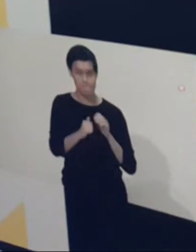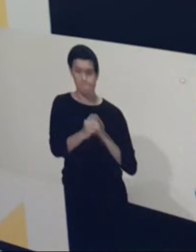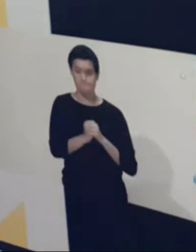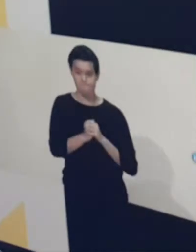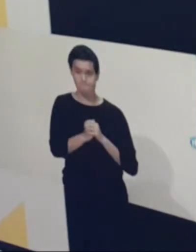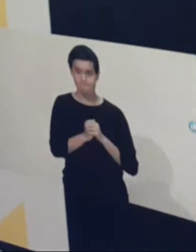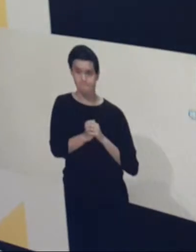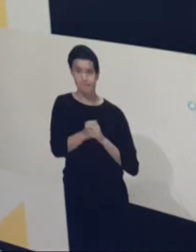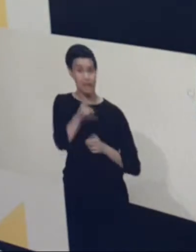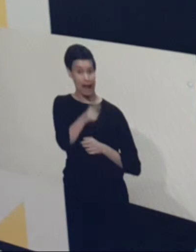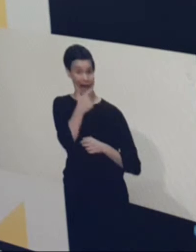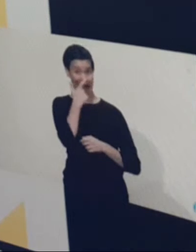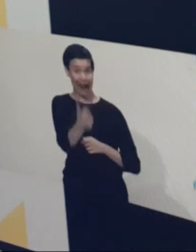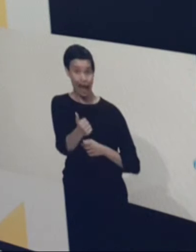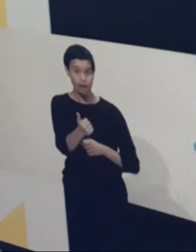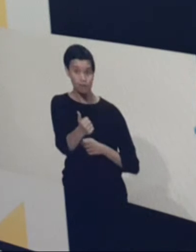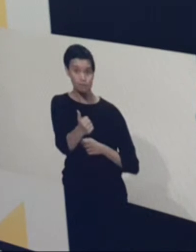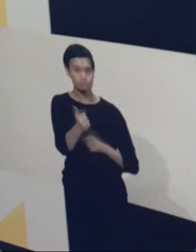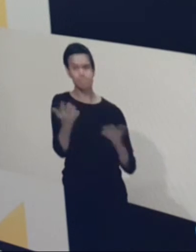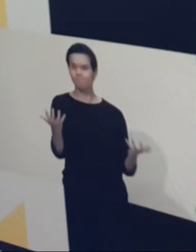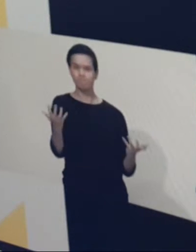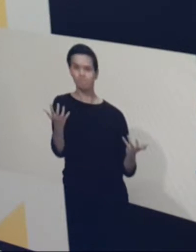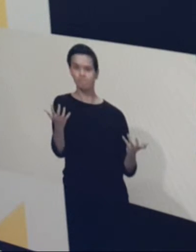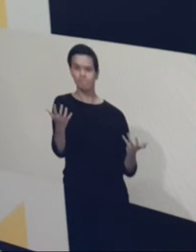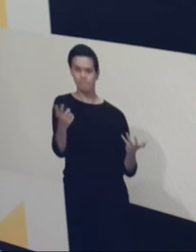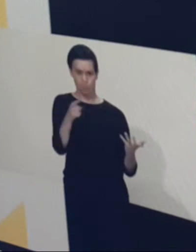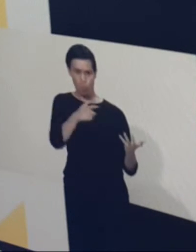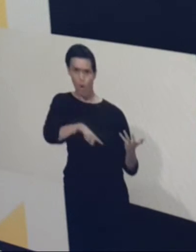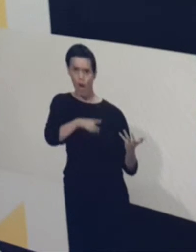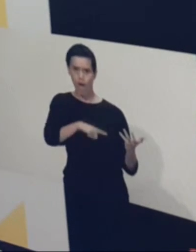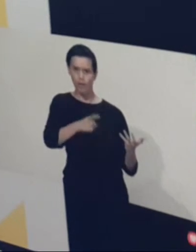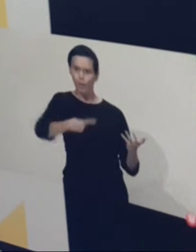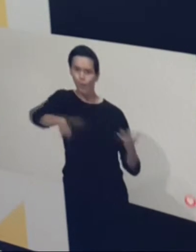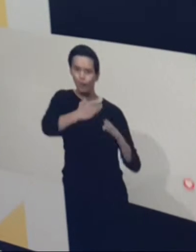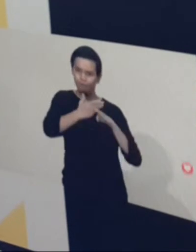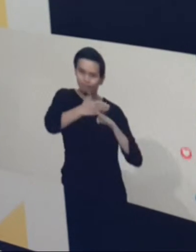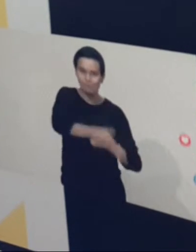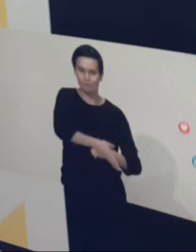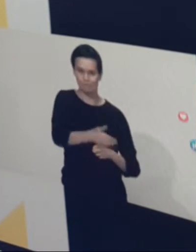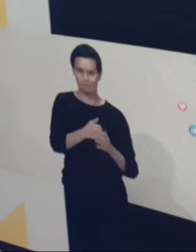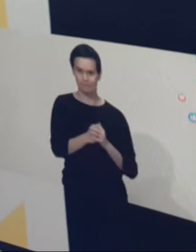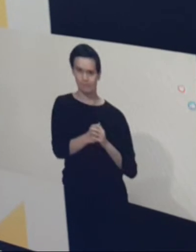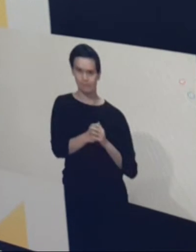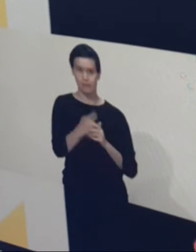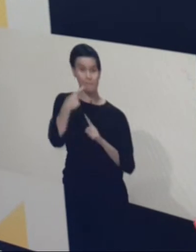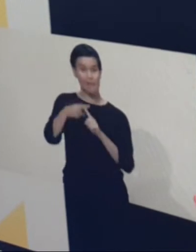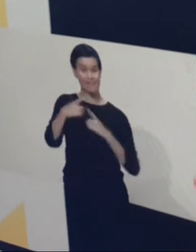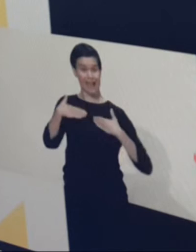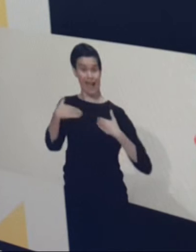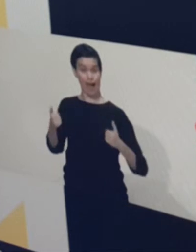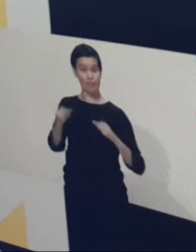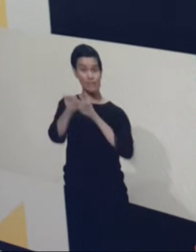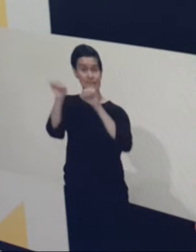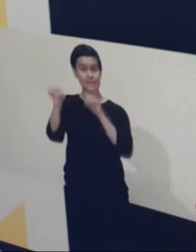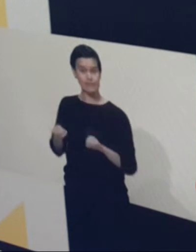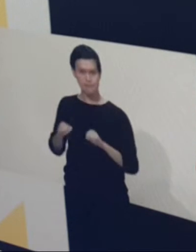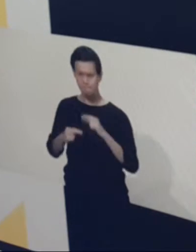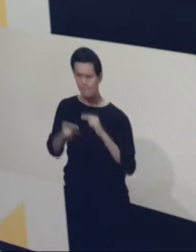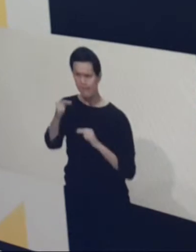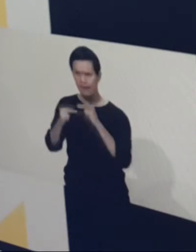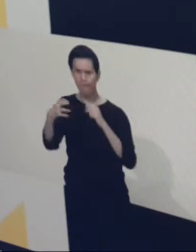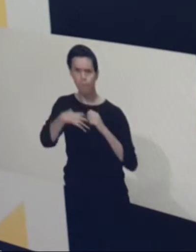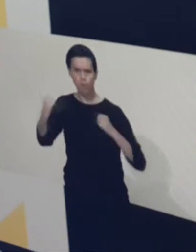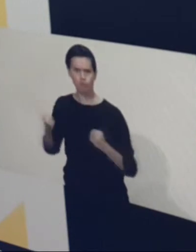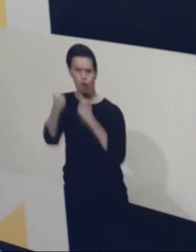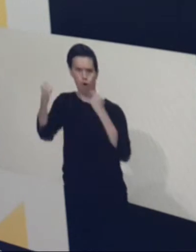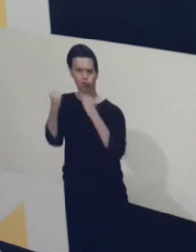work. While we've been battling this virus, we've also built up our health system to specifically act as a defence.